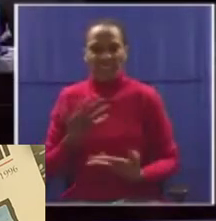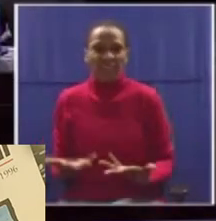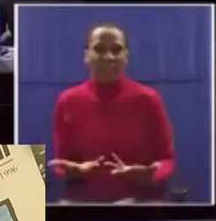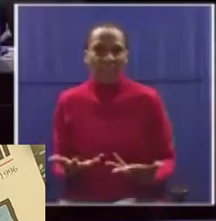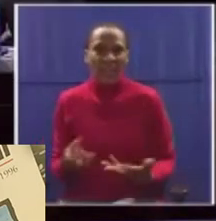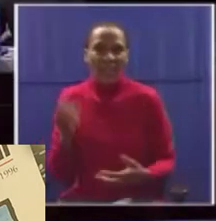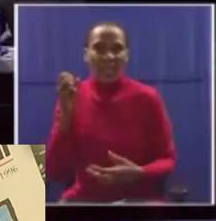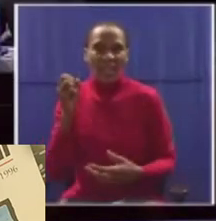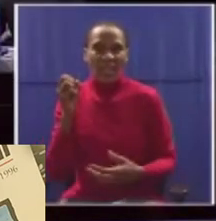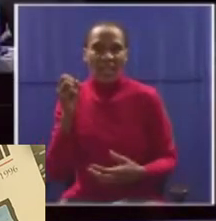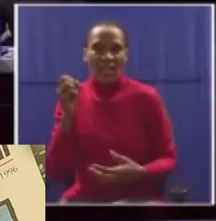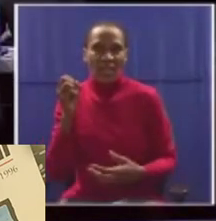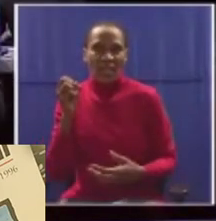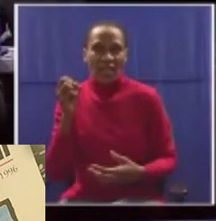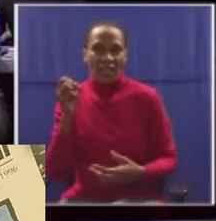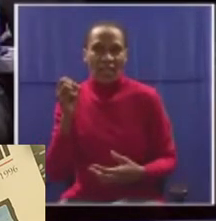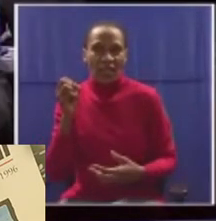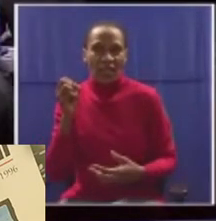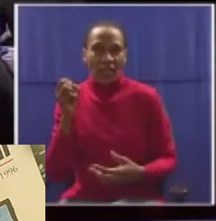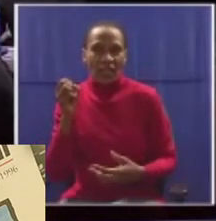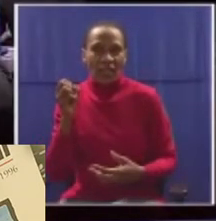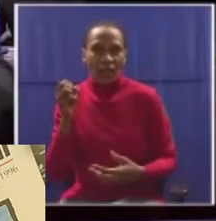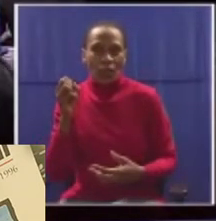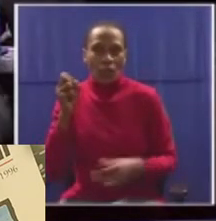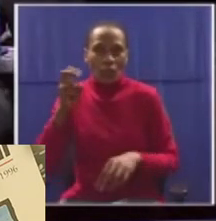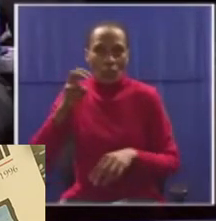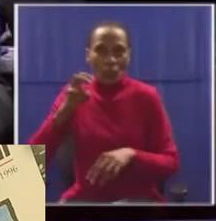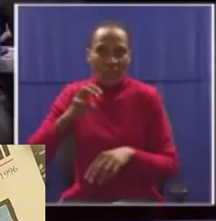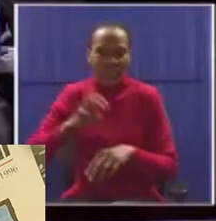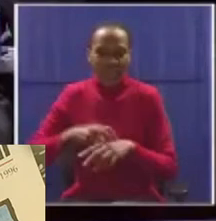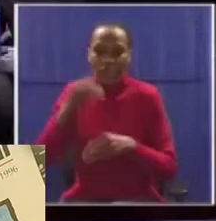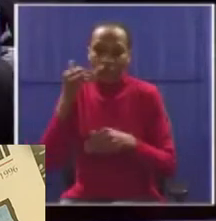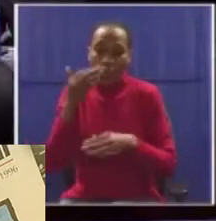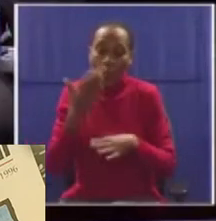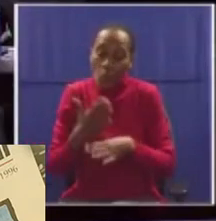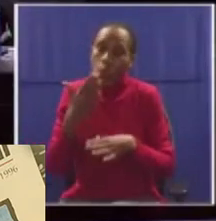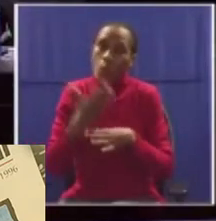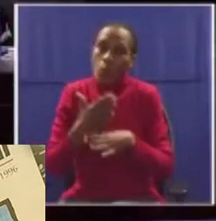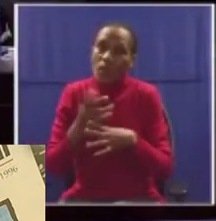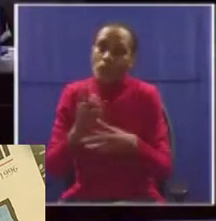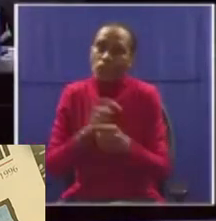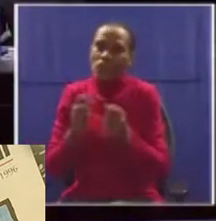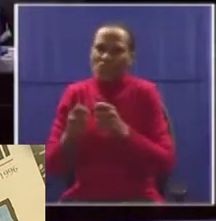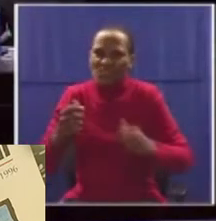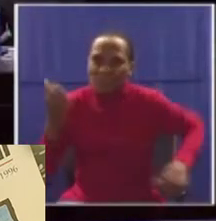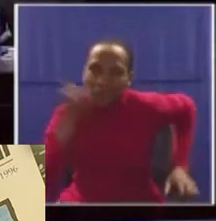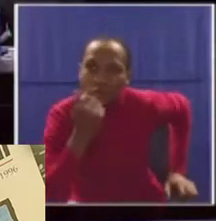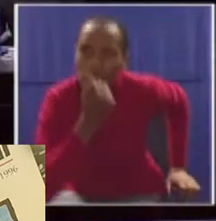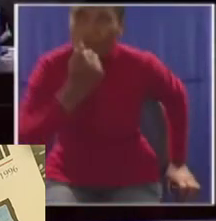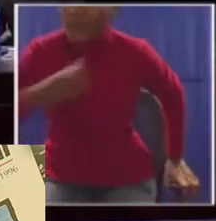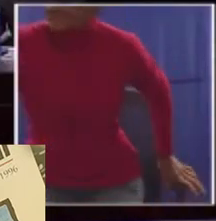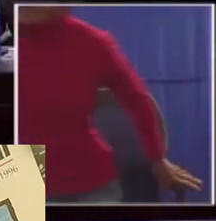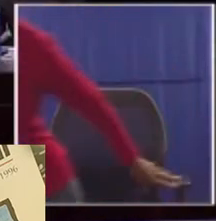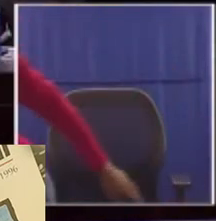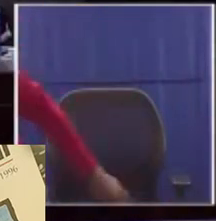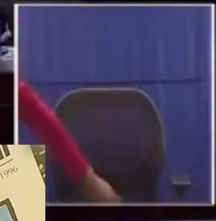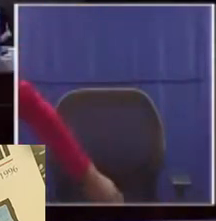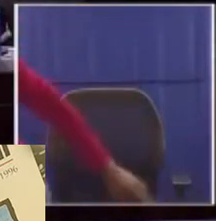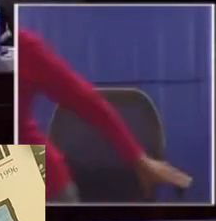if we don't take that to listen we're not going to be operating in order to change the one